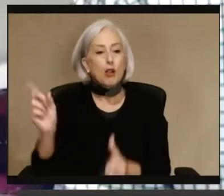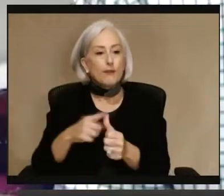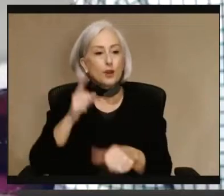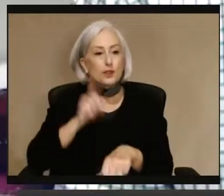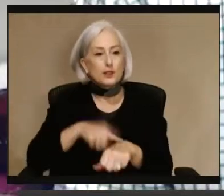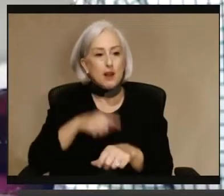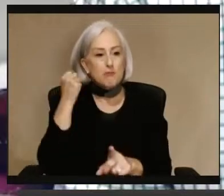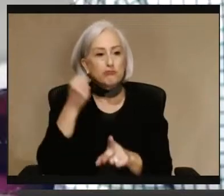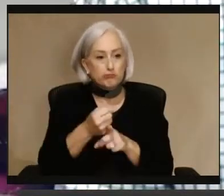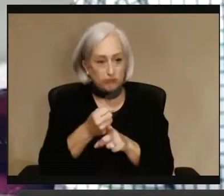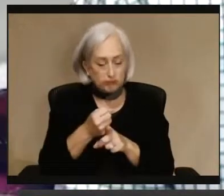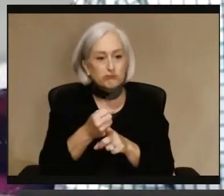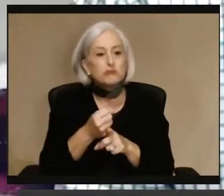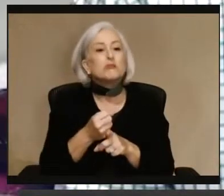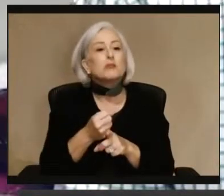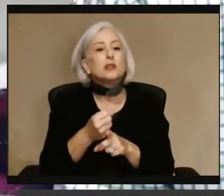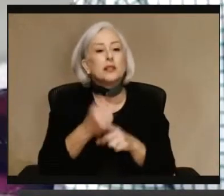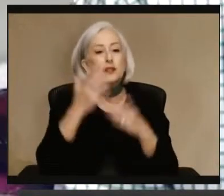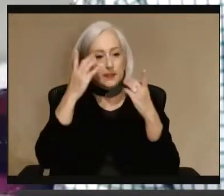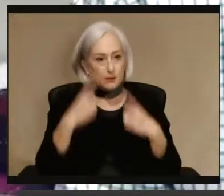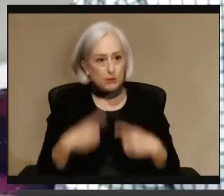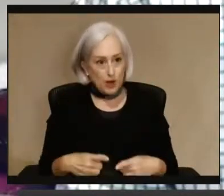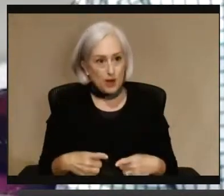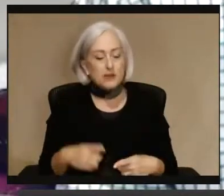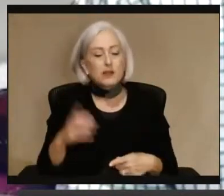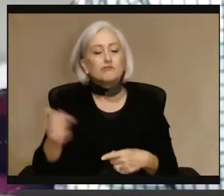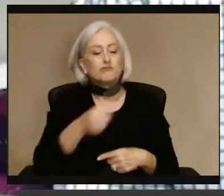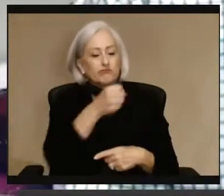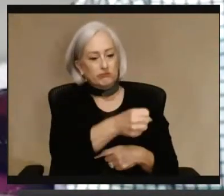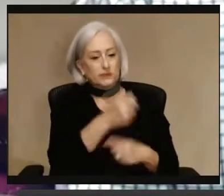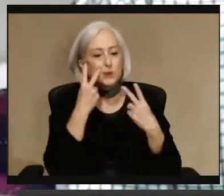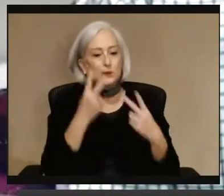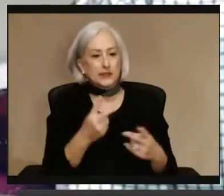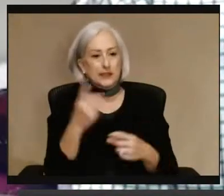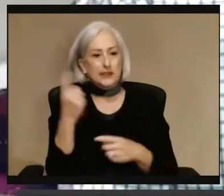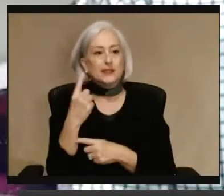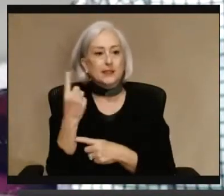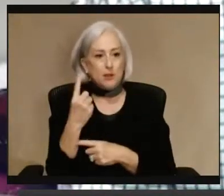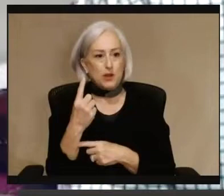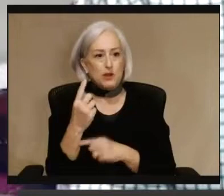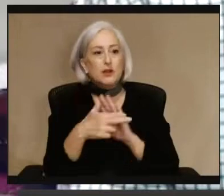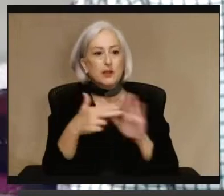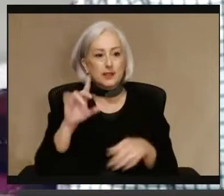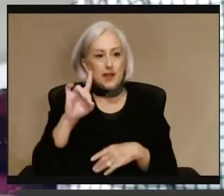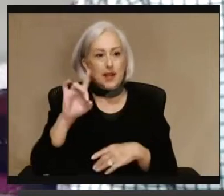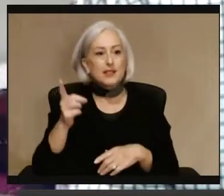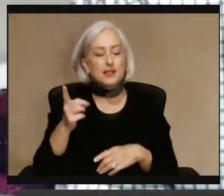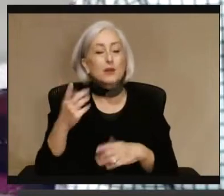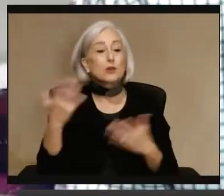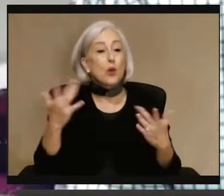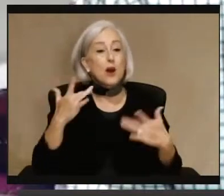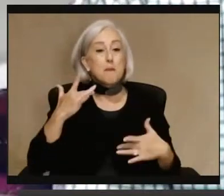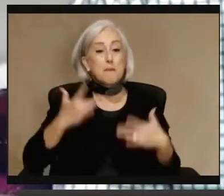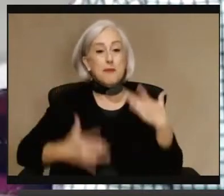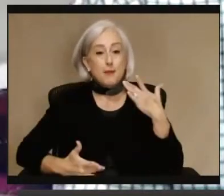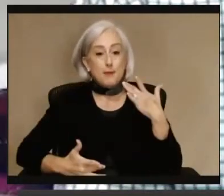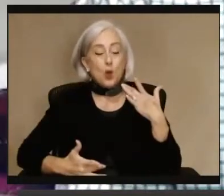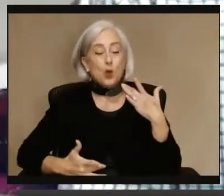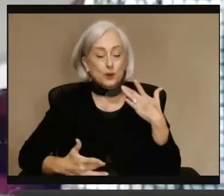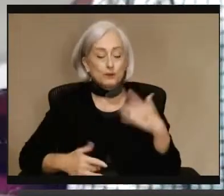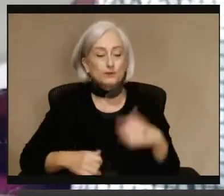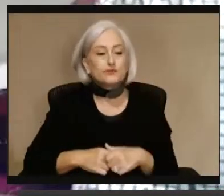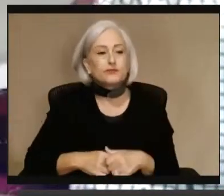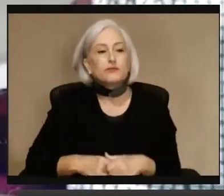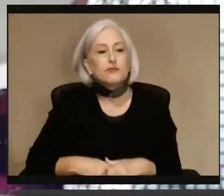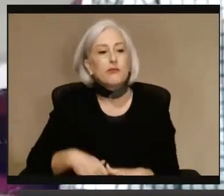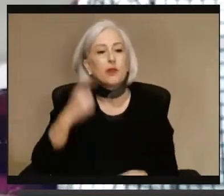we did get him in to see somebody, and the diagnosis was bipolar at that time. And one thing I